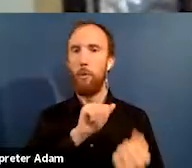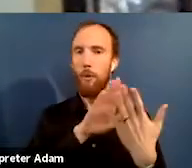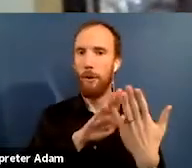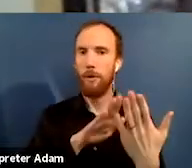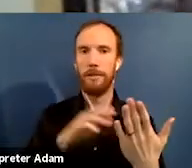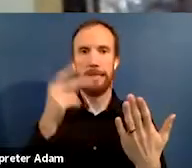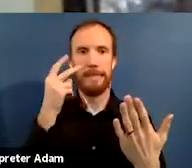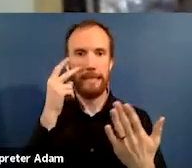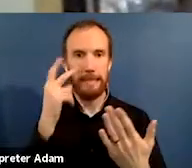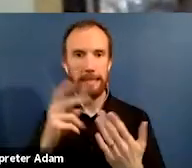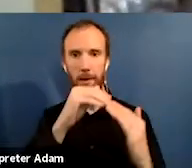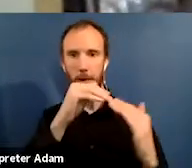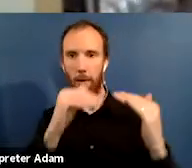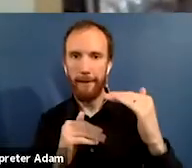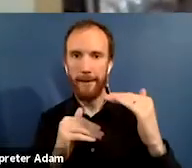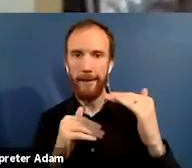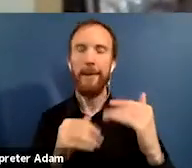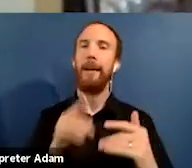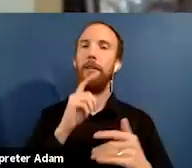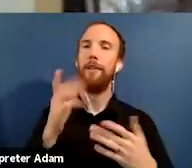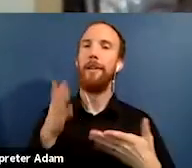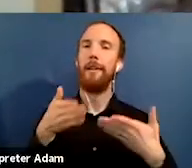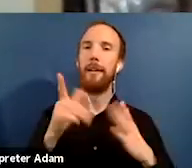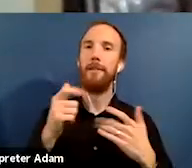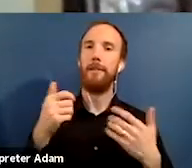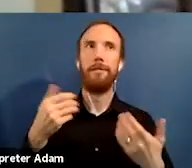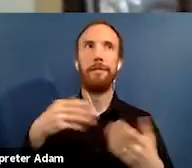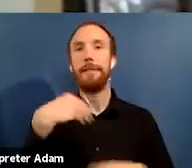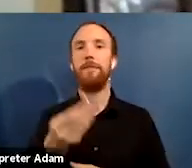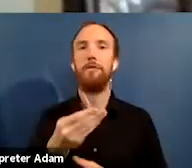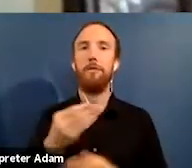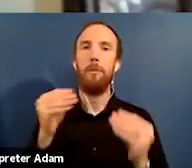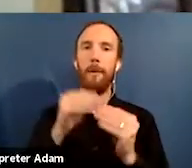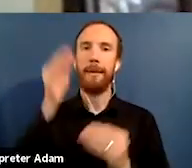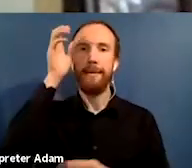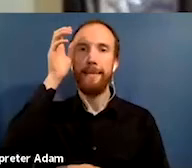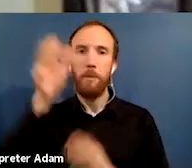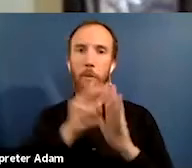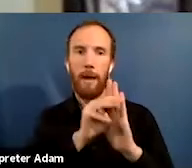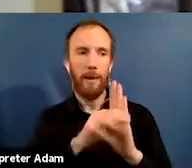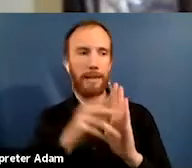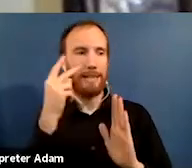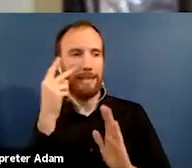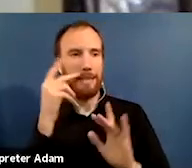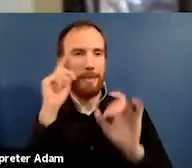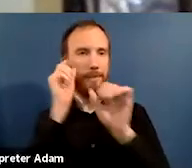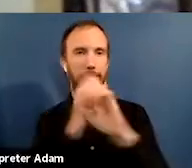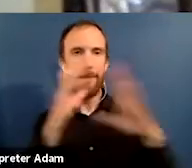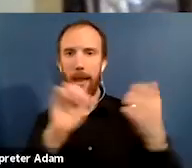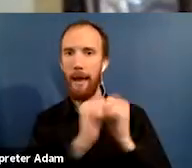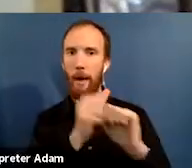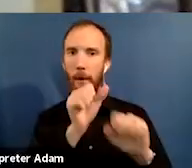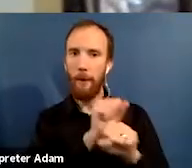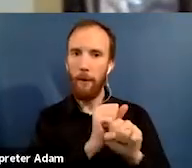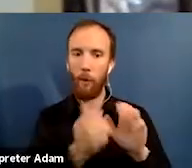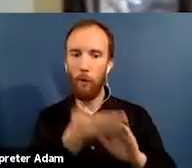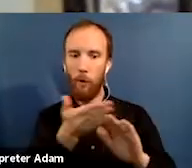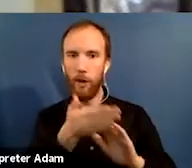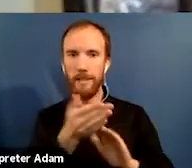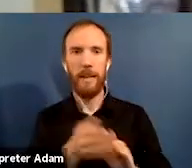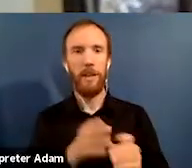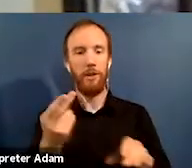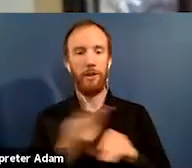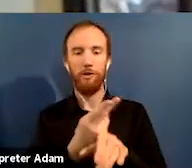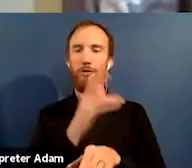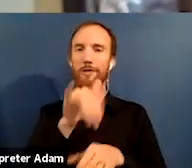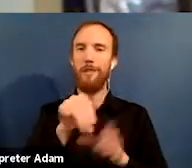sort of gives you a conceptual model for understanding how it works, you can start to operationalize that model in your data and look for patterns